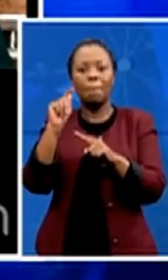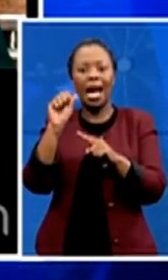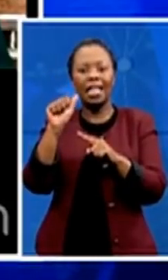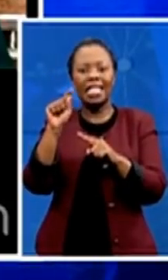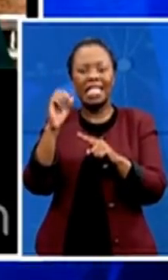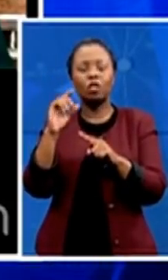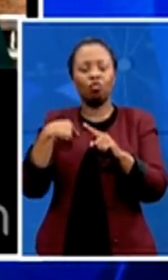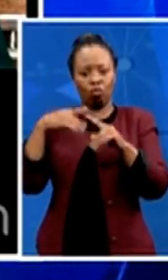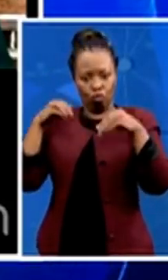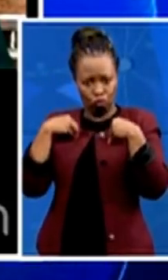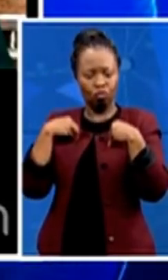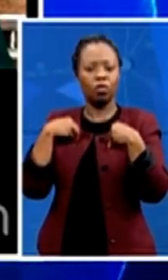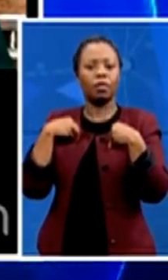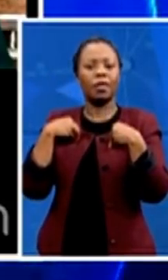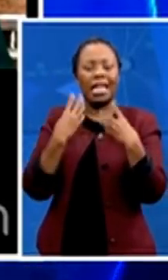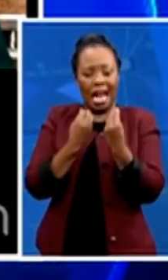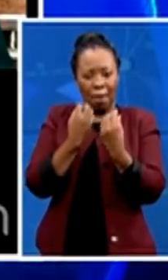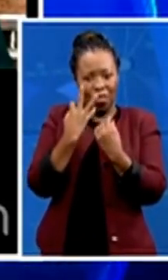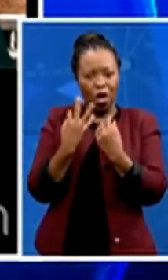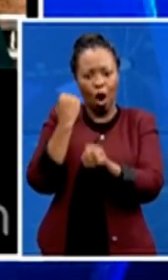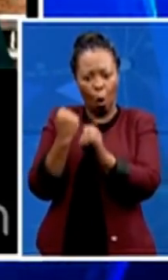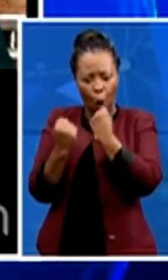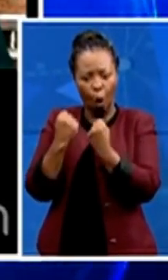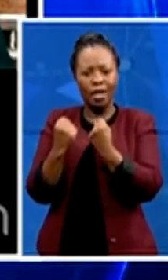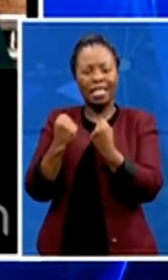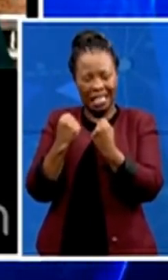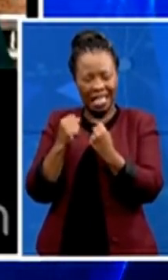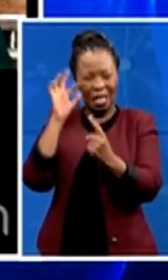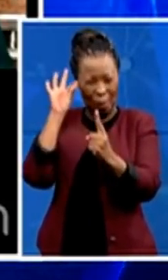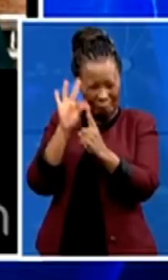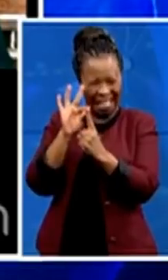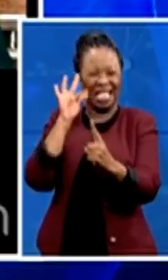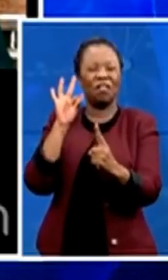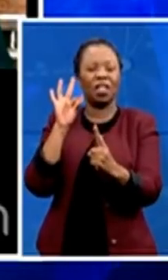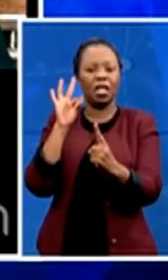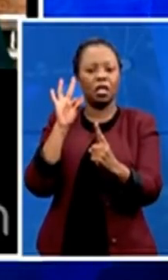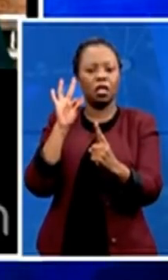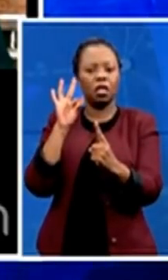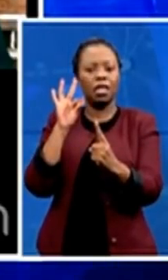court was specifically confined to the issue of